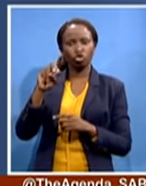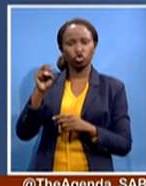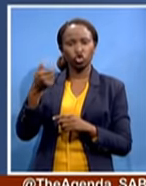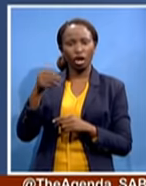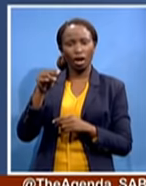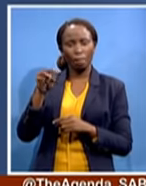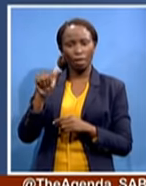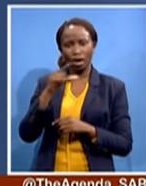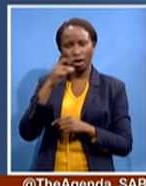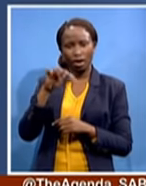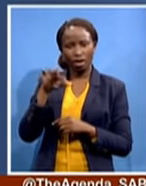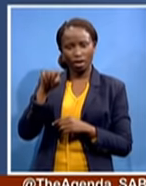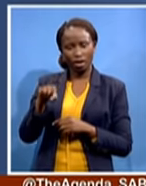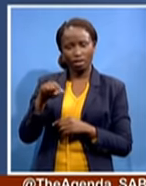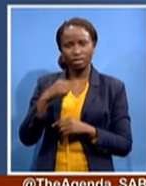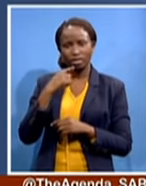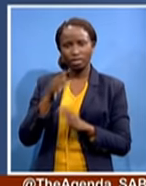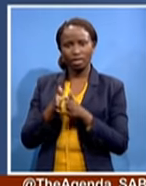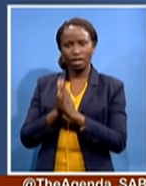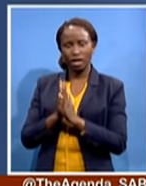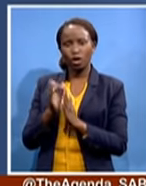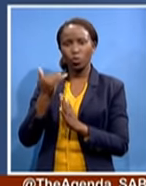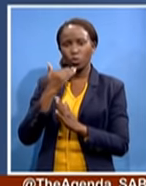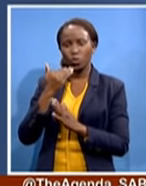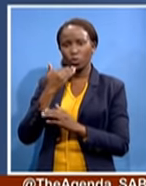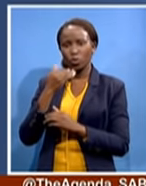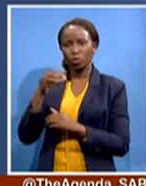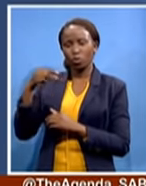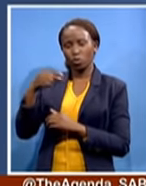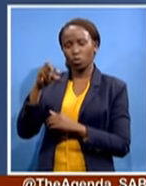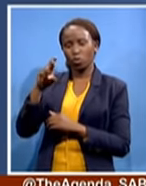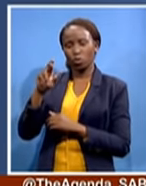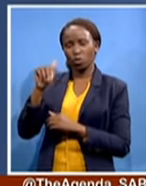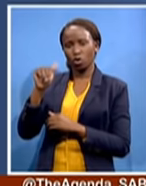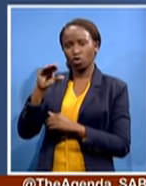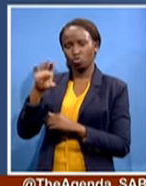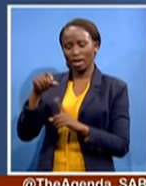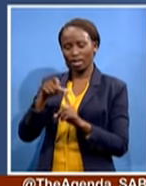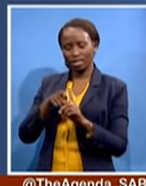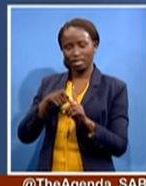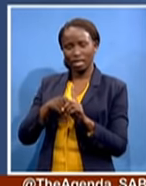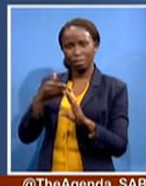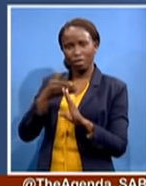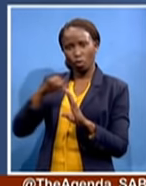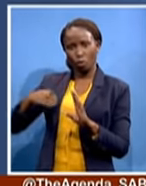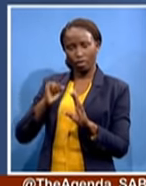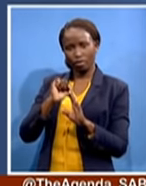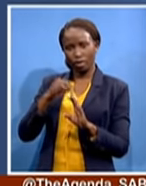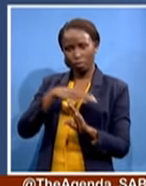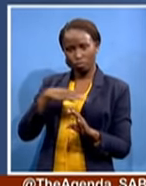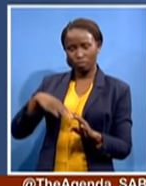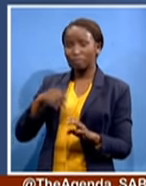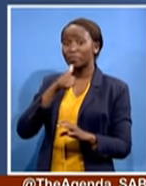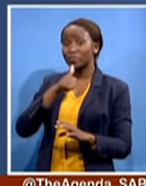First Lady Grace Mugabe to appear before the traditional court where she is being charged